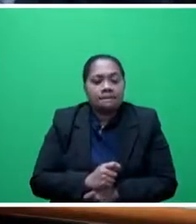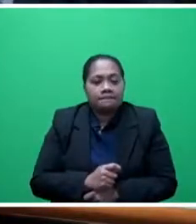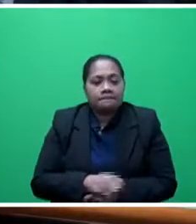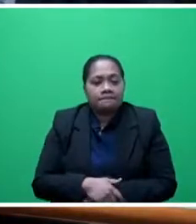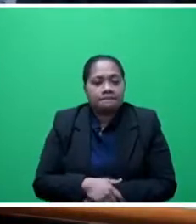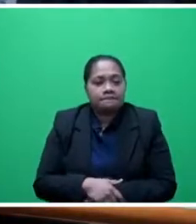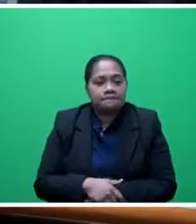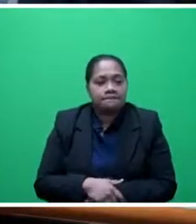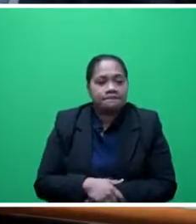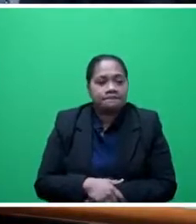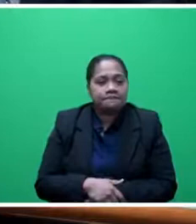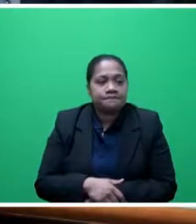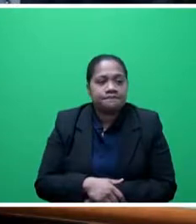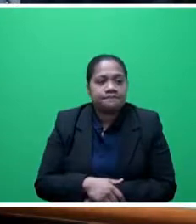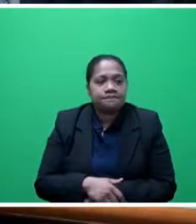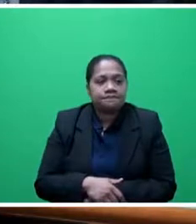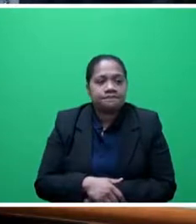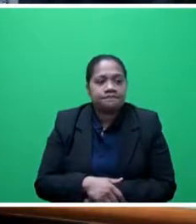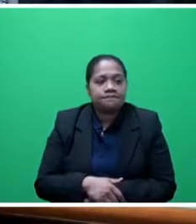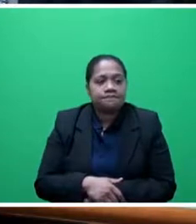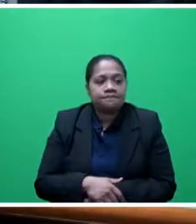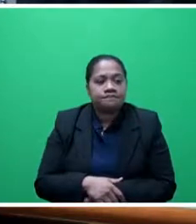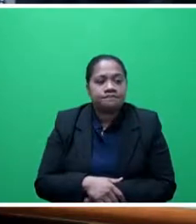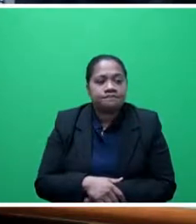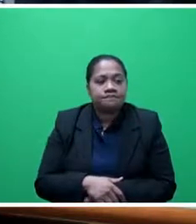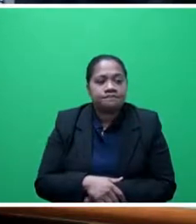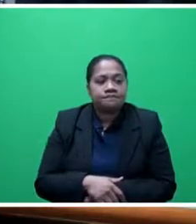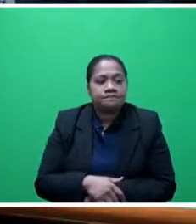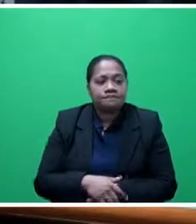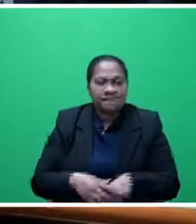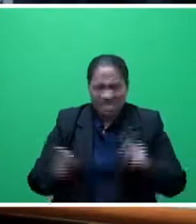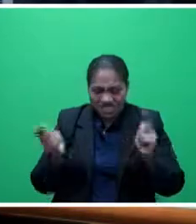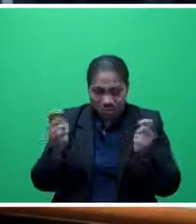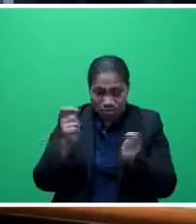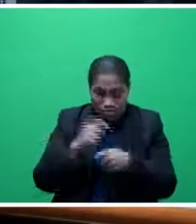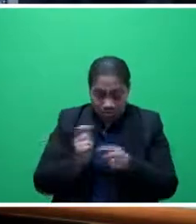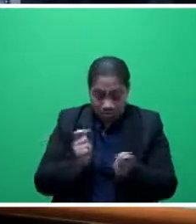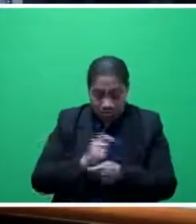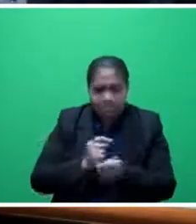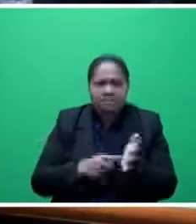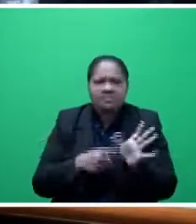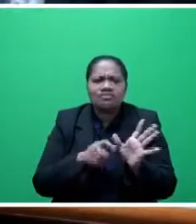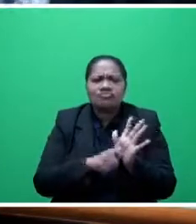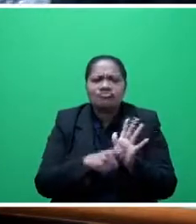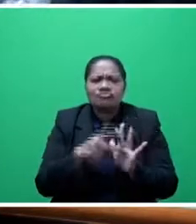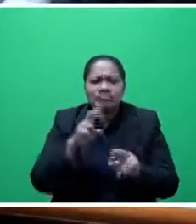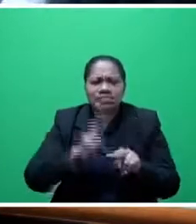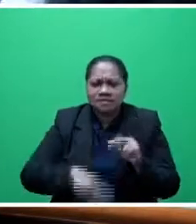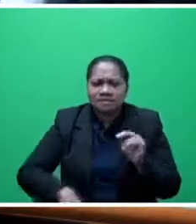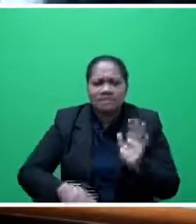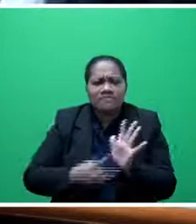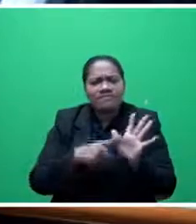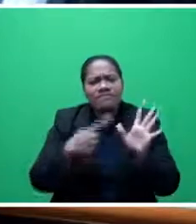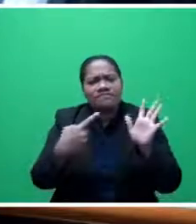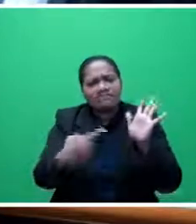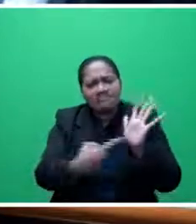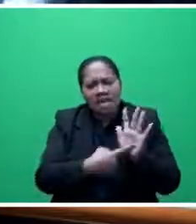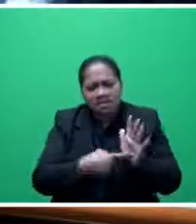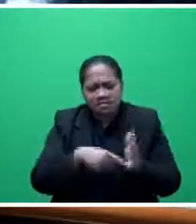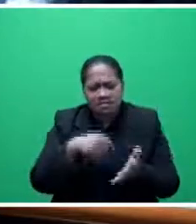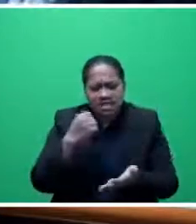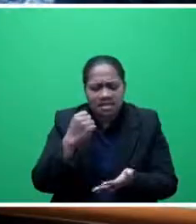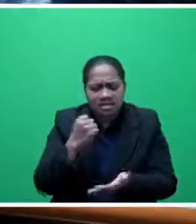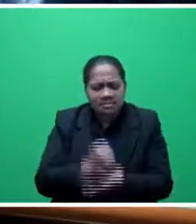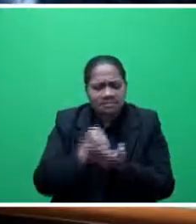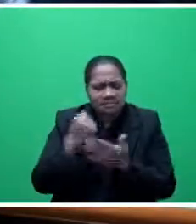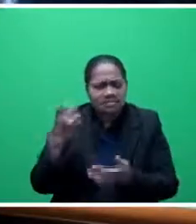for example, the application of VAT, the stamp duties, the